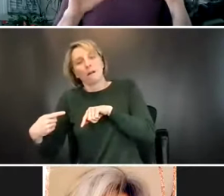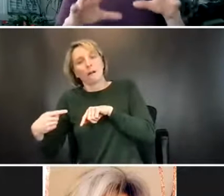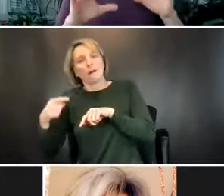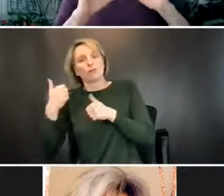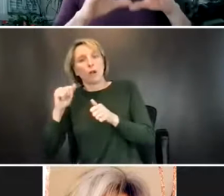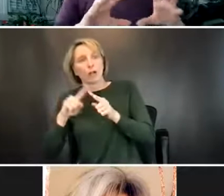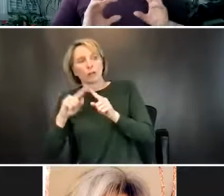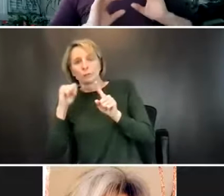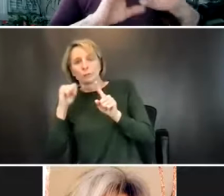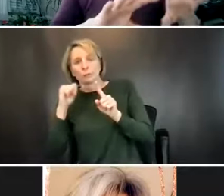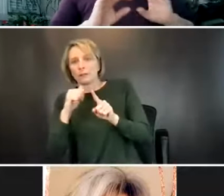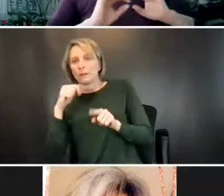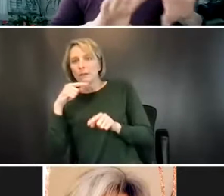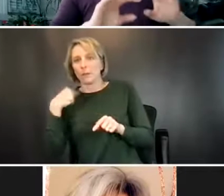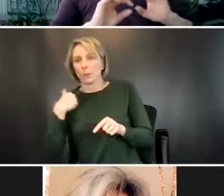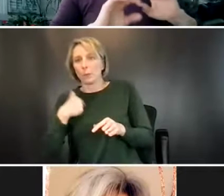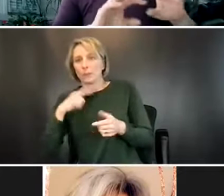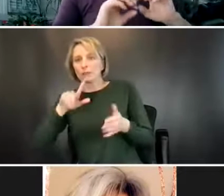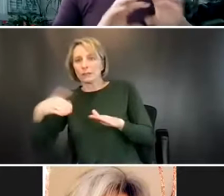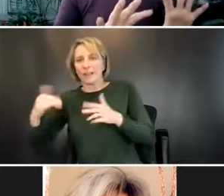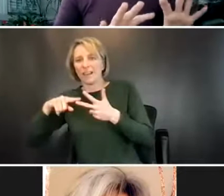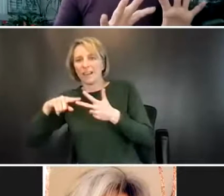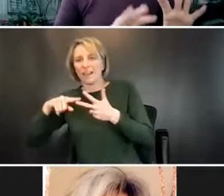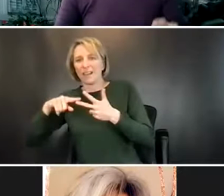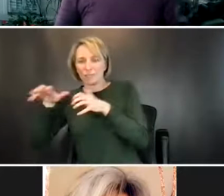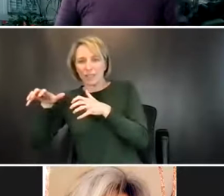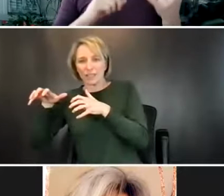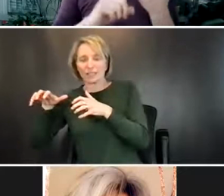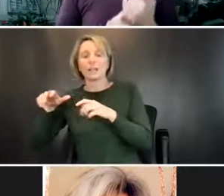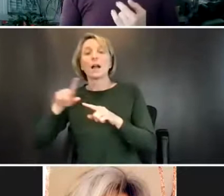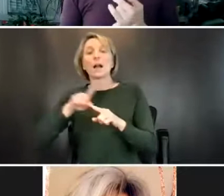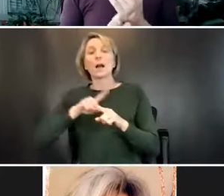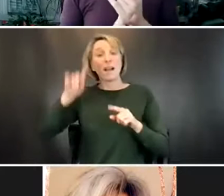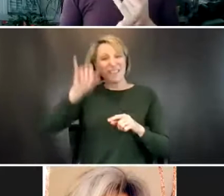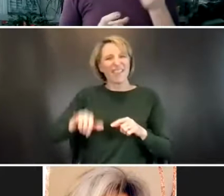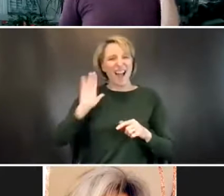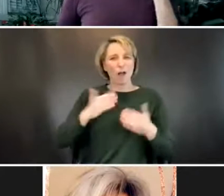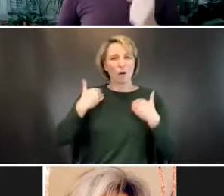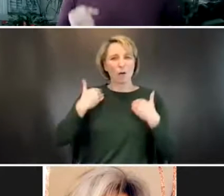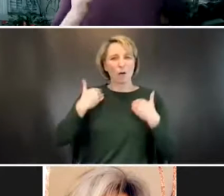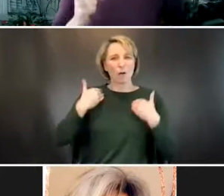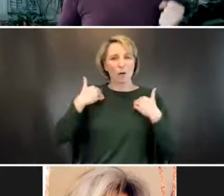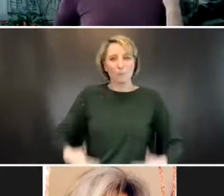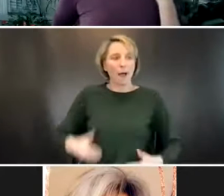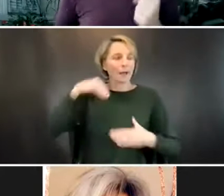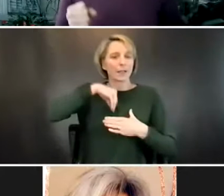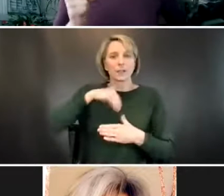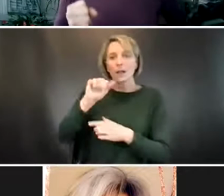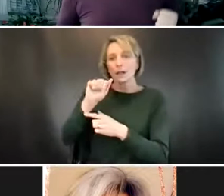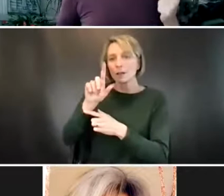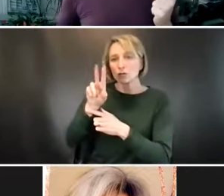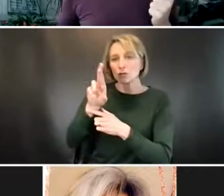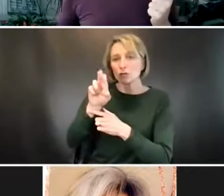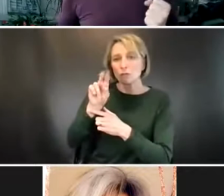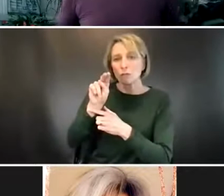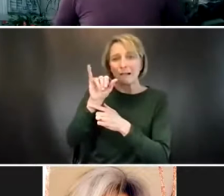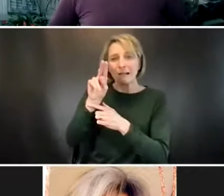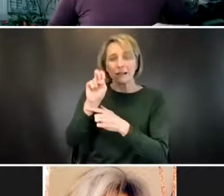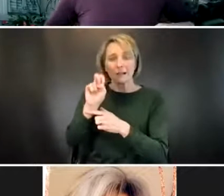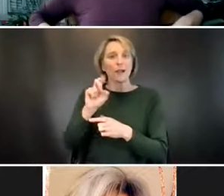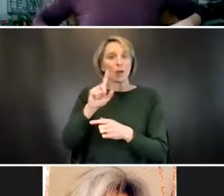that the autonomic nervous system has diverted to this stress response. So the cortisol would have been used up, the adrenaline would have been used